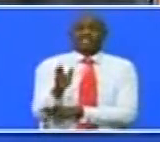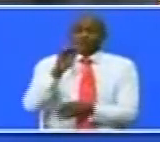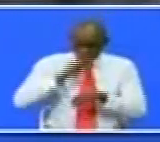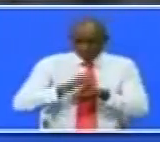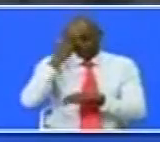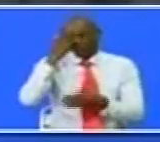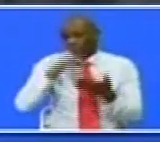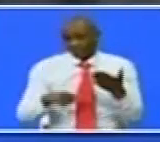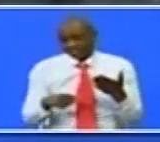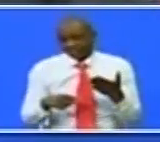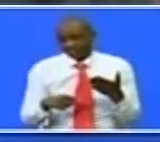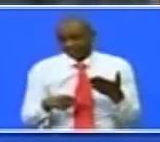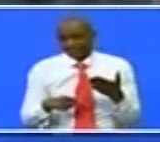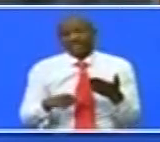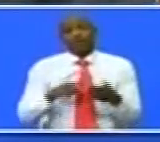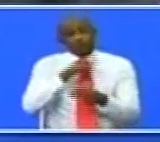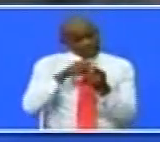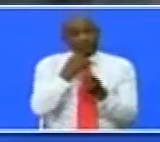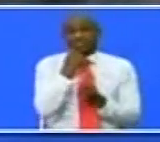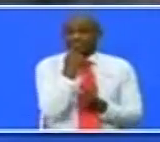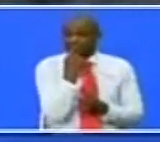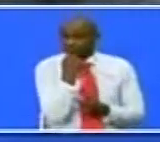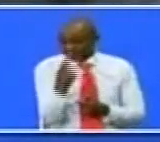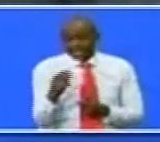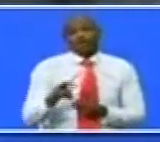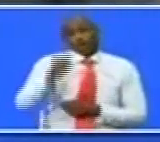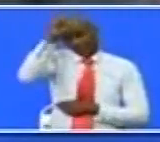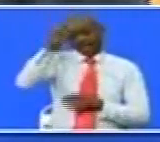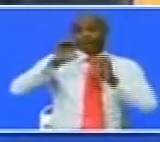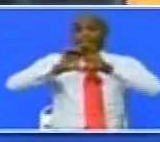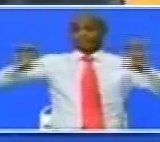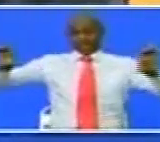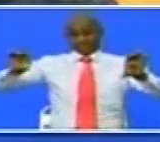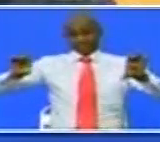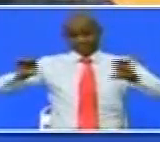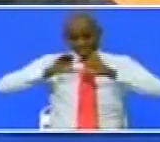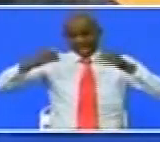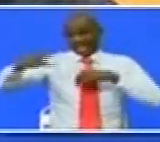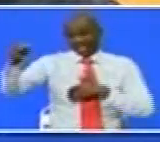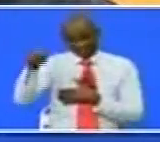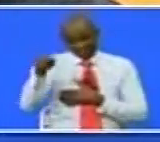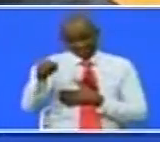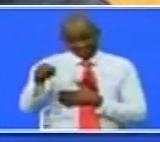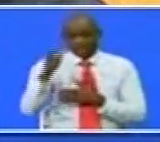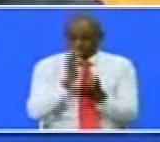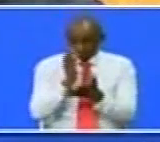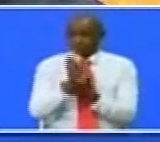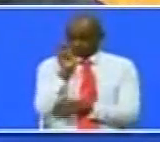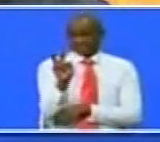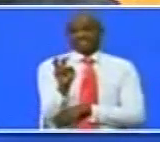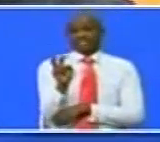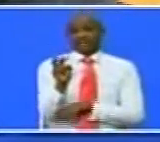good to know that when we say the northern pipeline, it comes through Isiolo. Even if you see in the